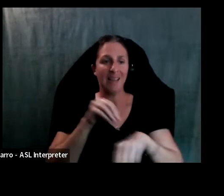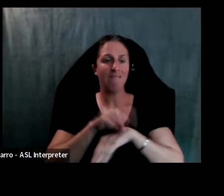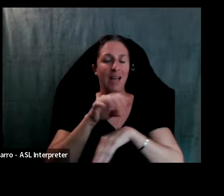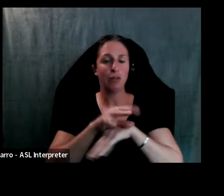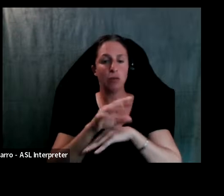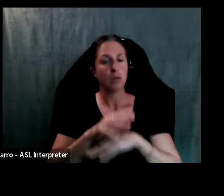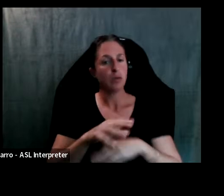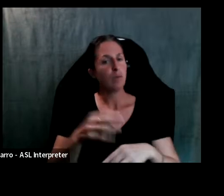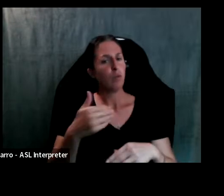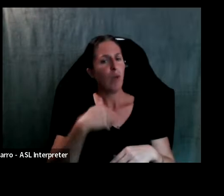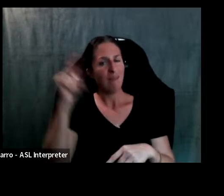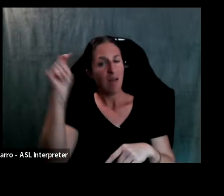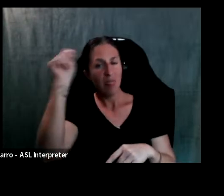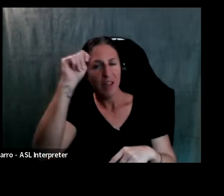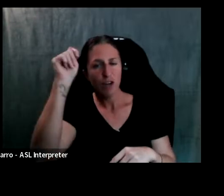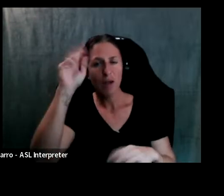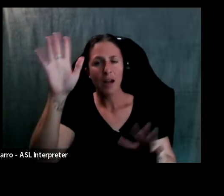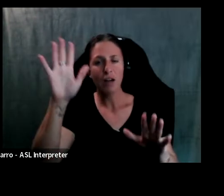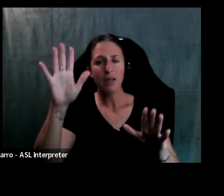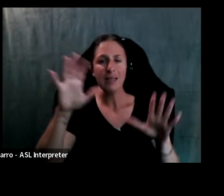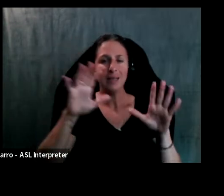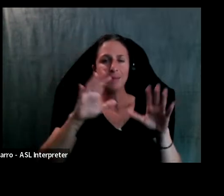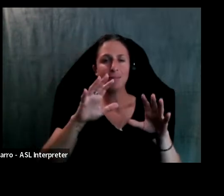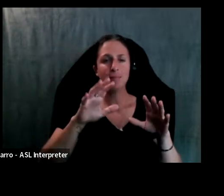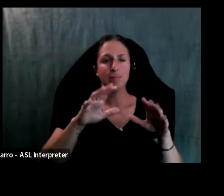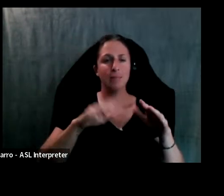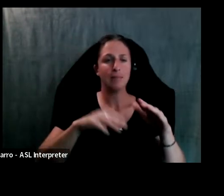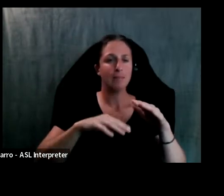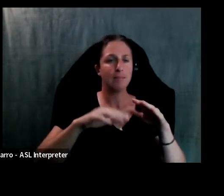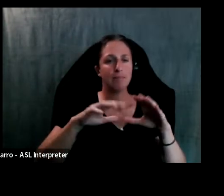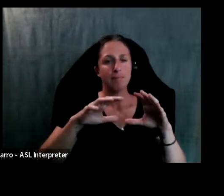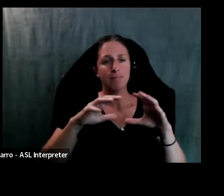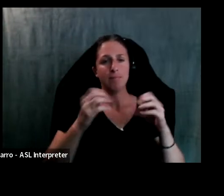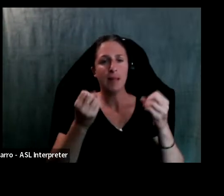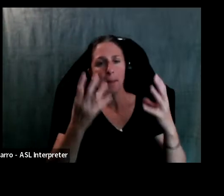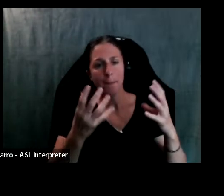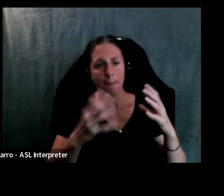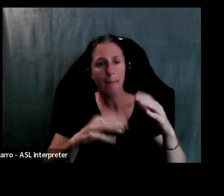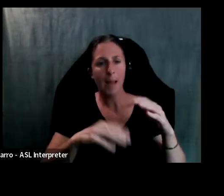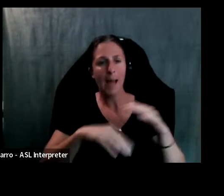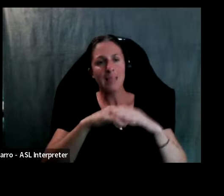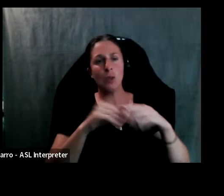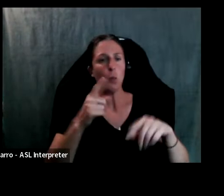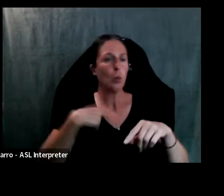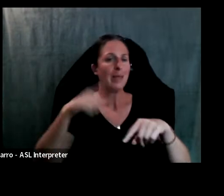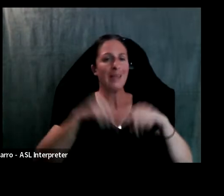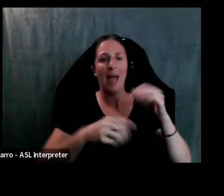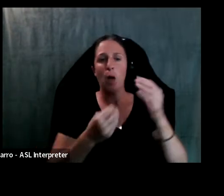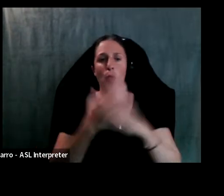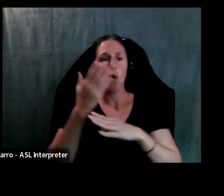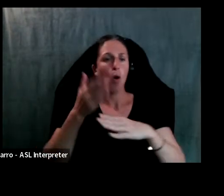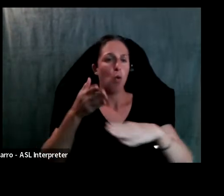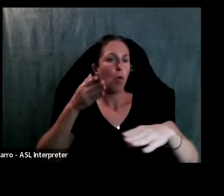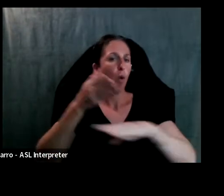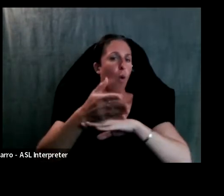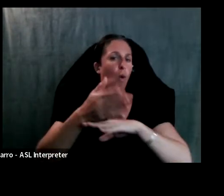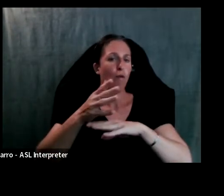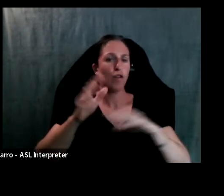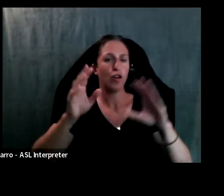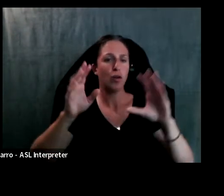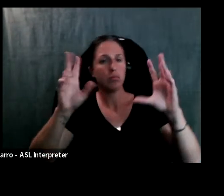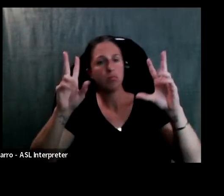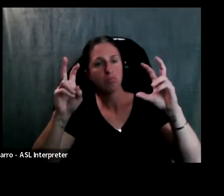there a theoretical capacity as to we could never grow beyond X? Is there an